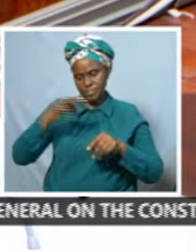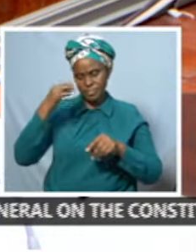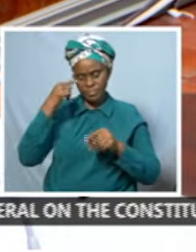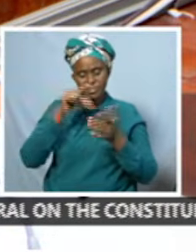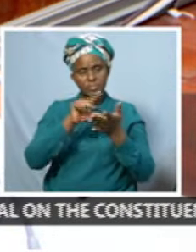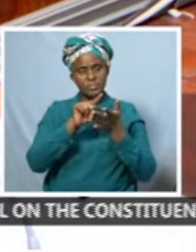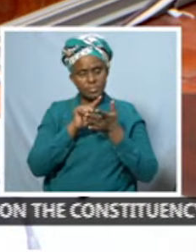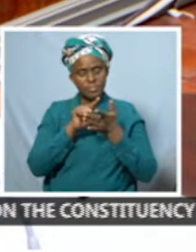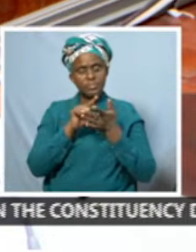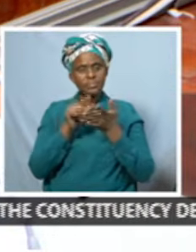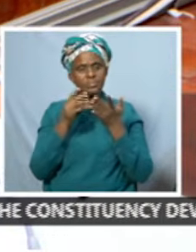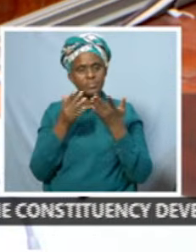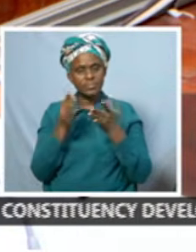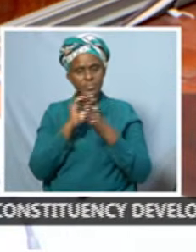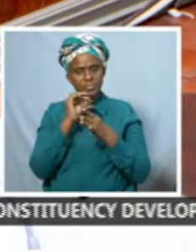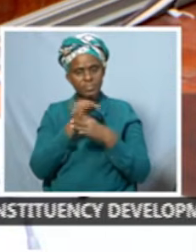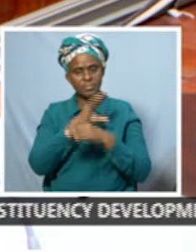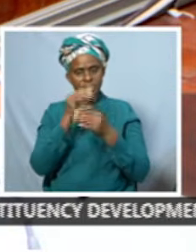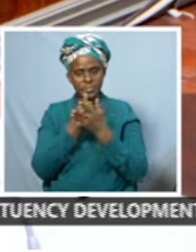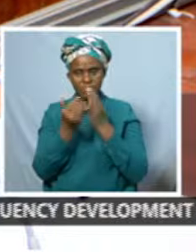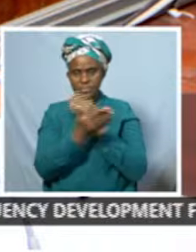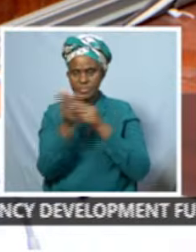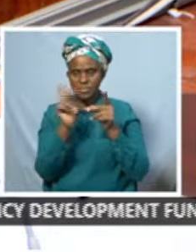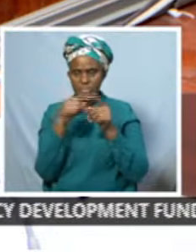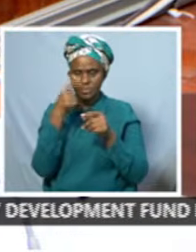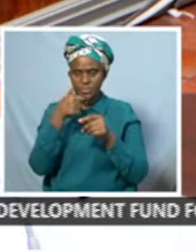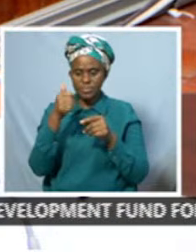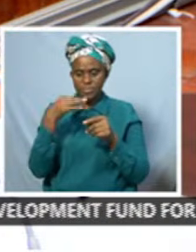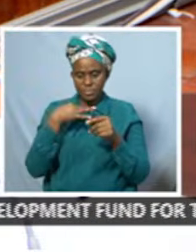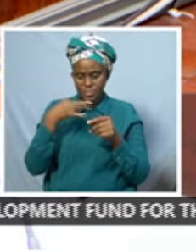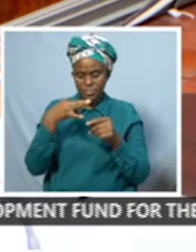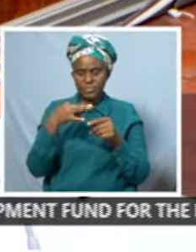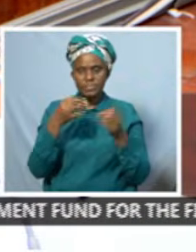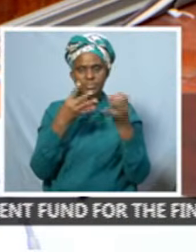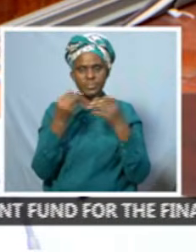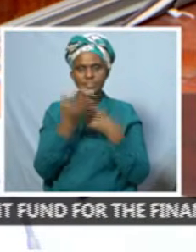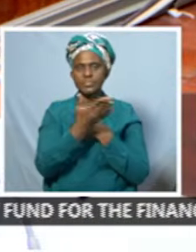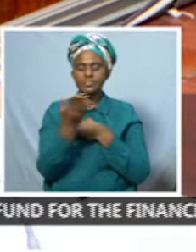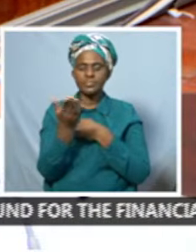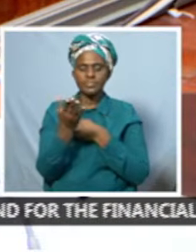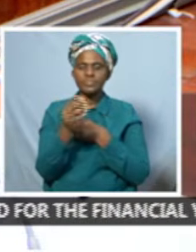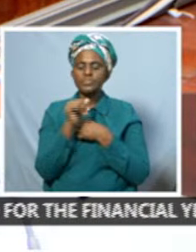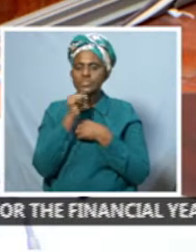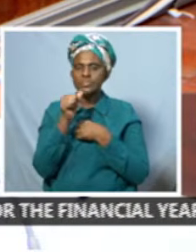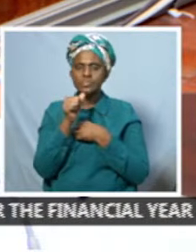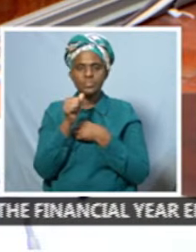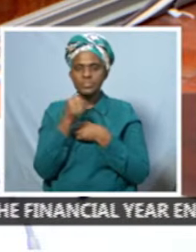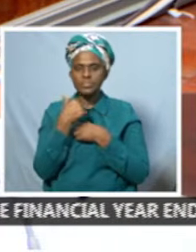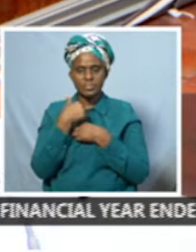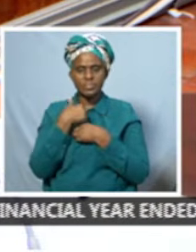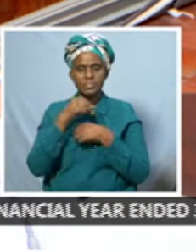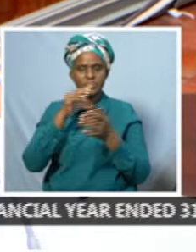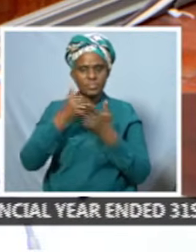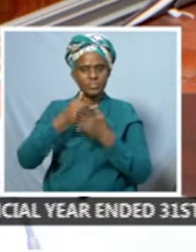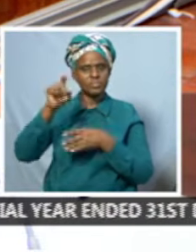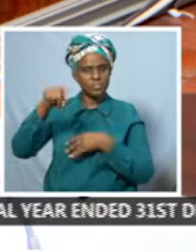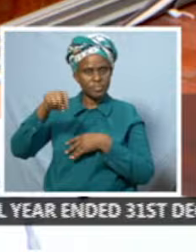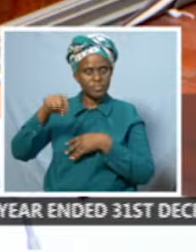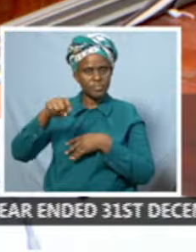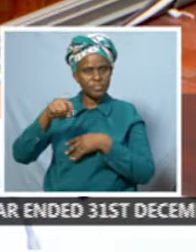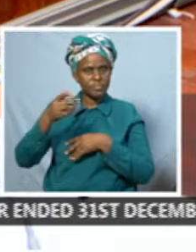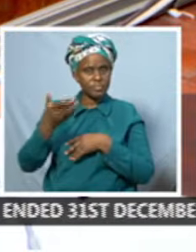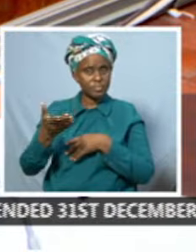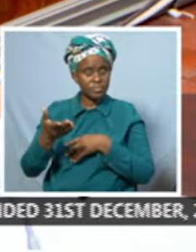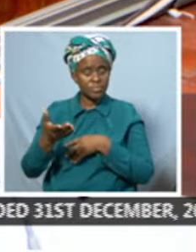loans? Or all of the people who have been applying, majority of them are not meeting the